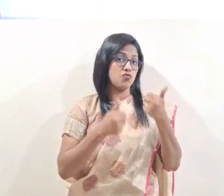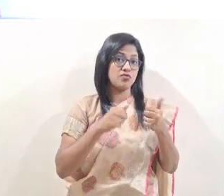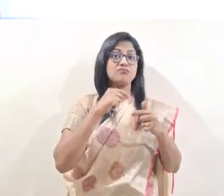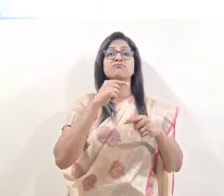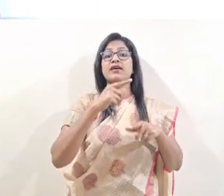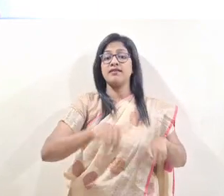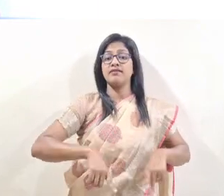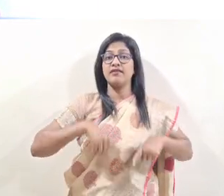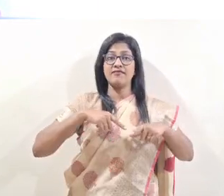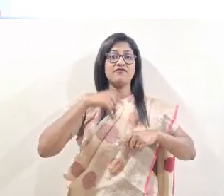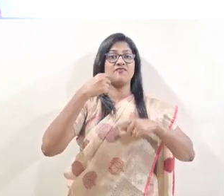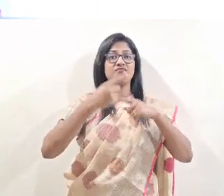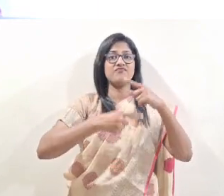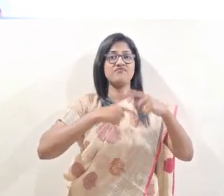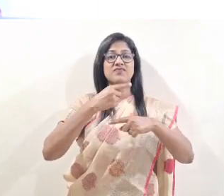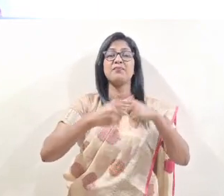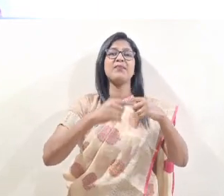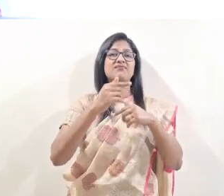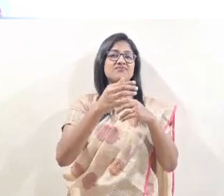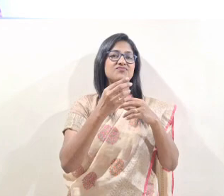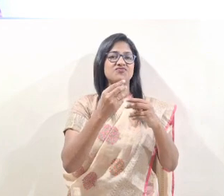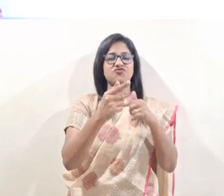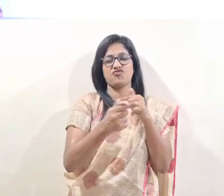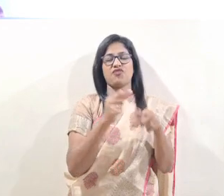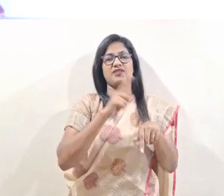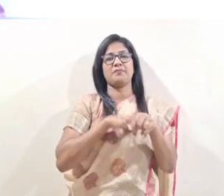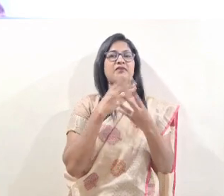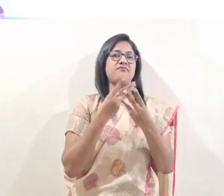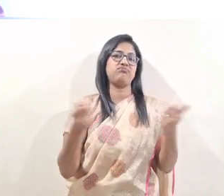is quite less.